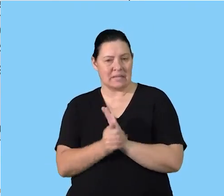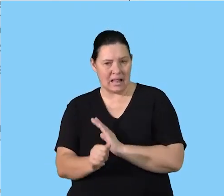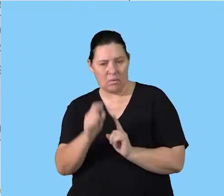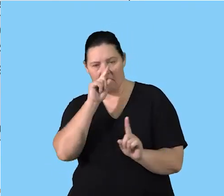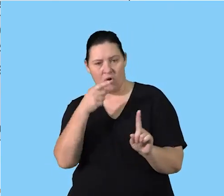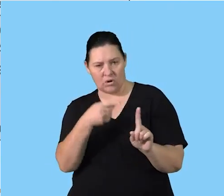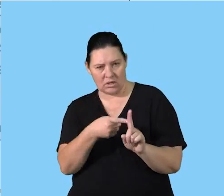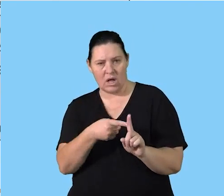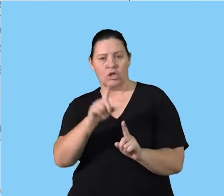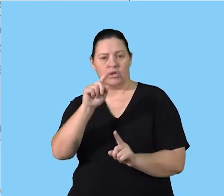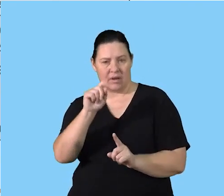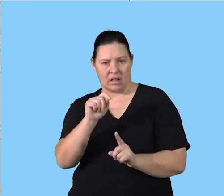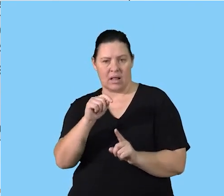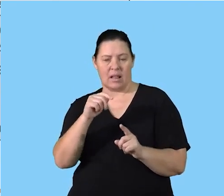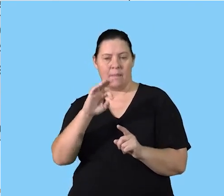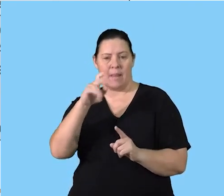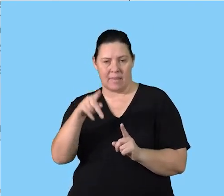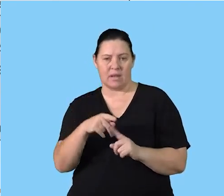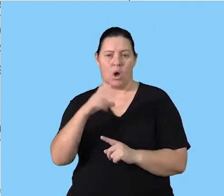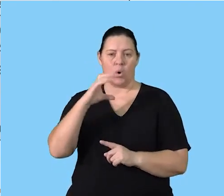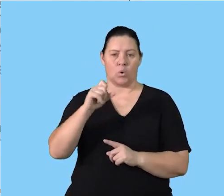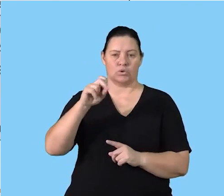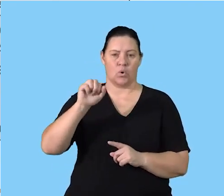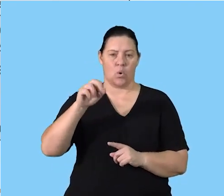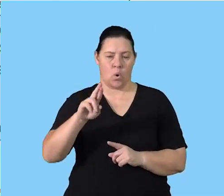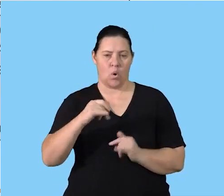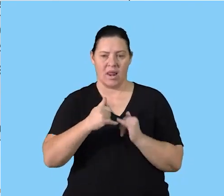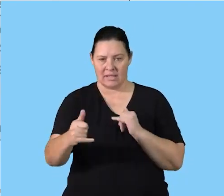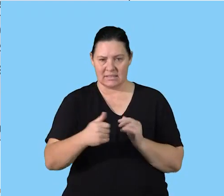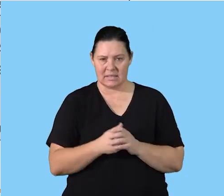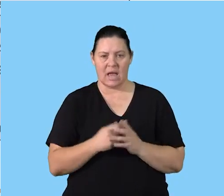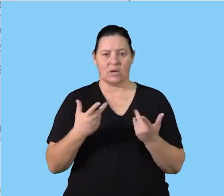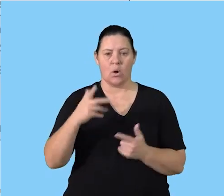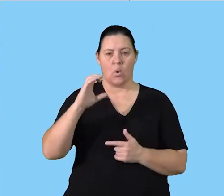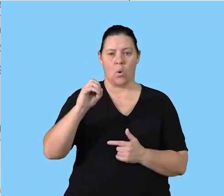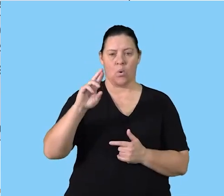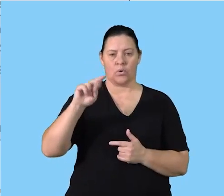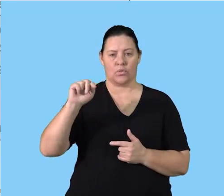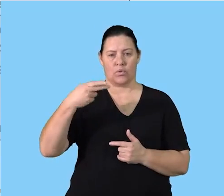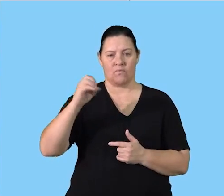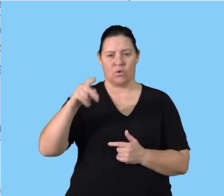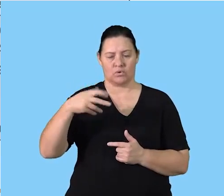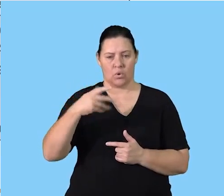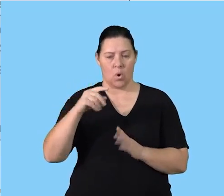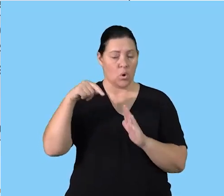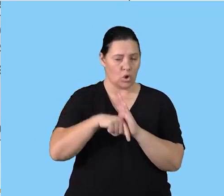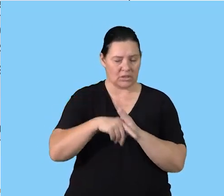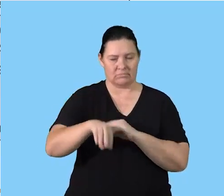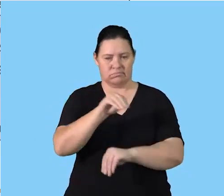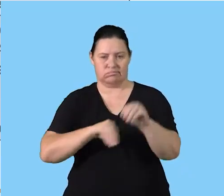the topographical maps and contour lines and orthophoto, where we try to reorganize the content to